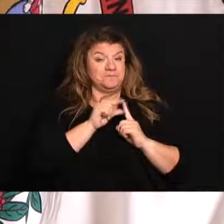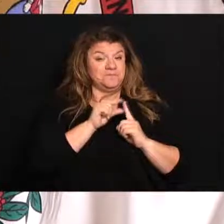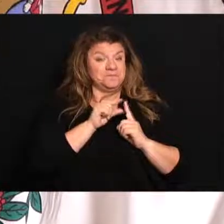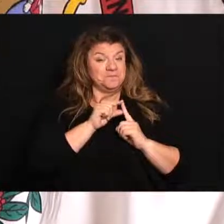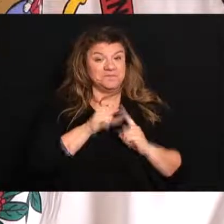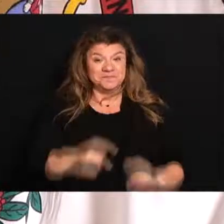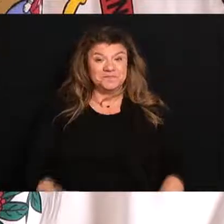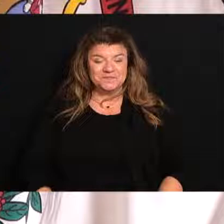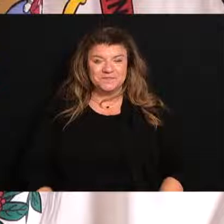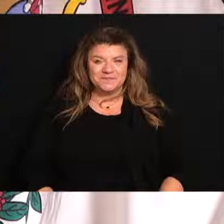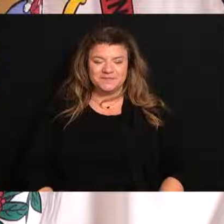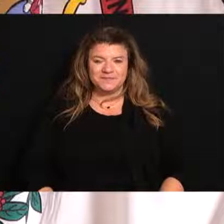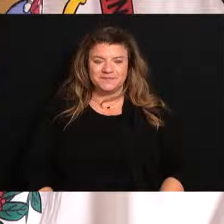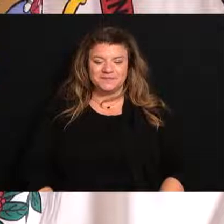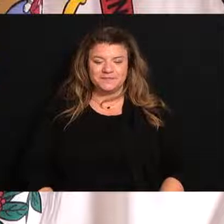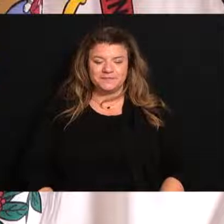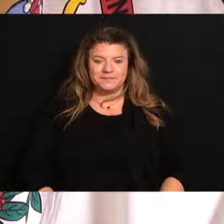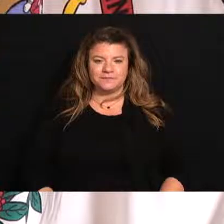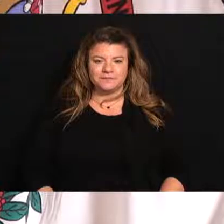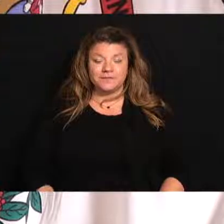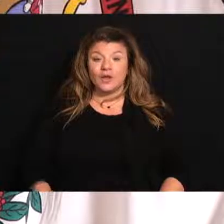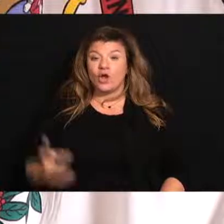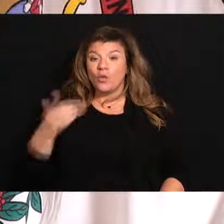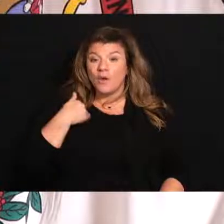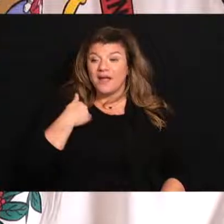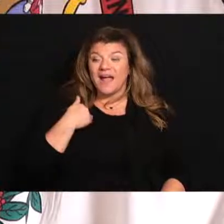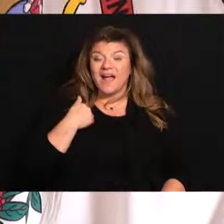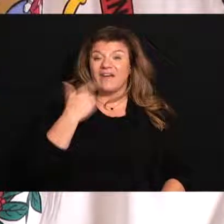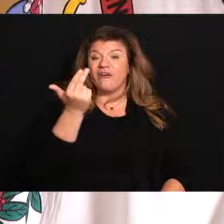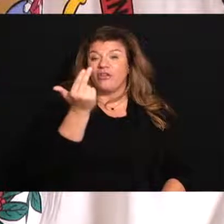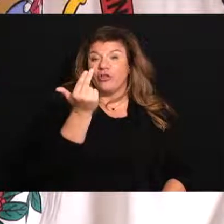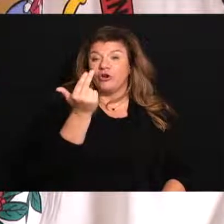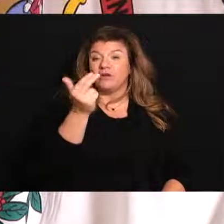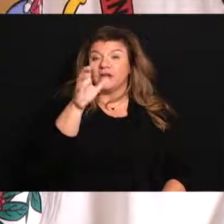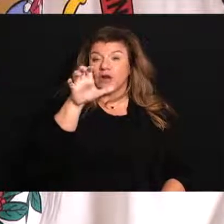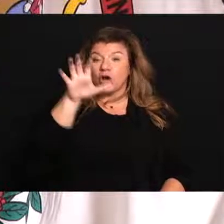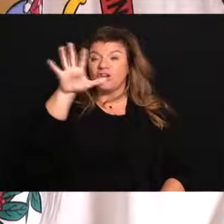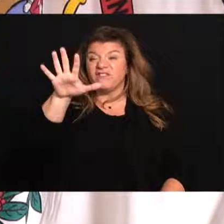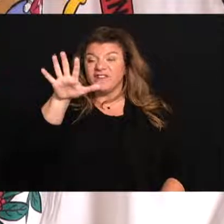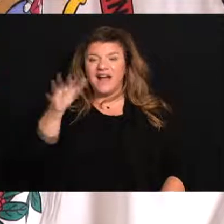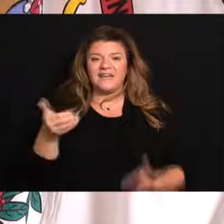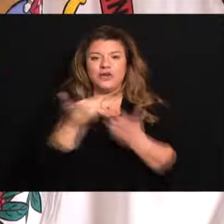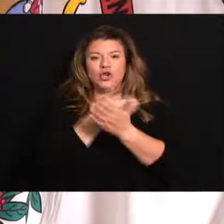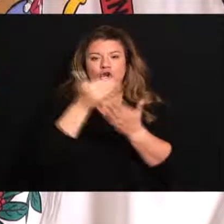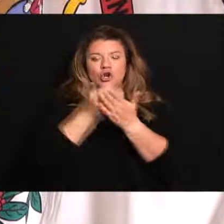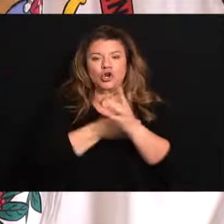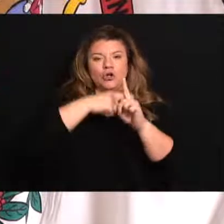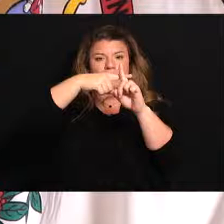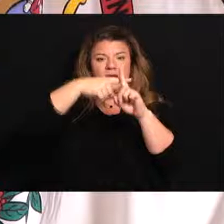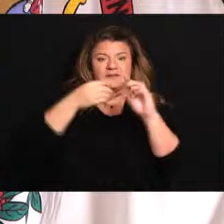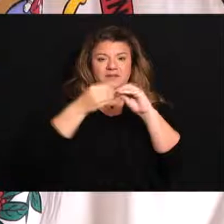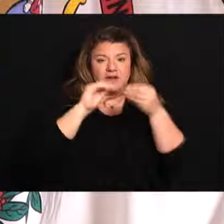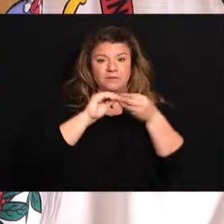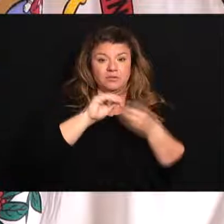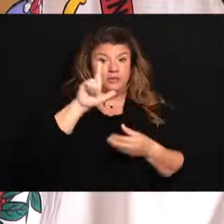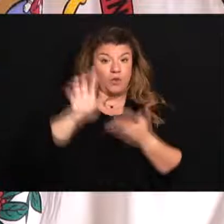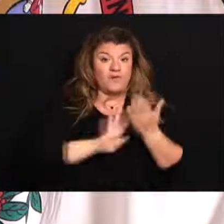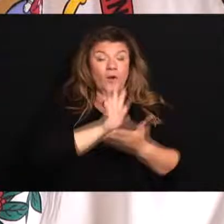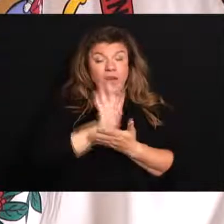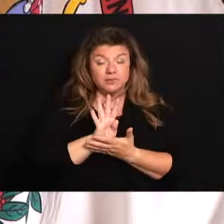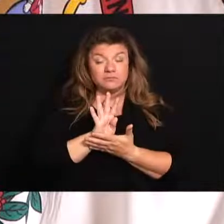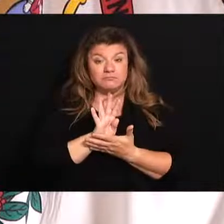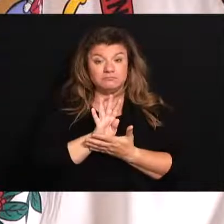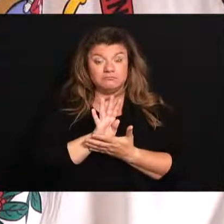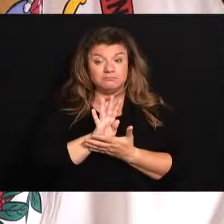Charles, we have 1,305 new cases in the last 24 hours.